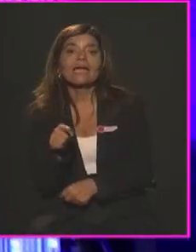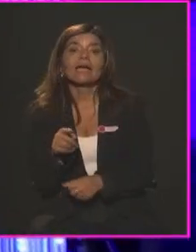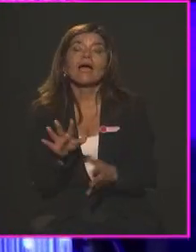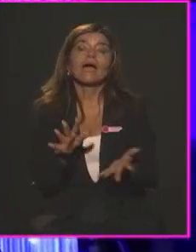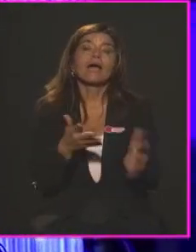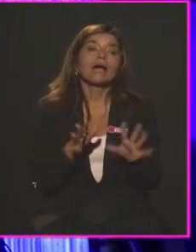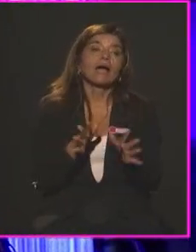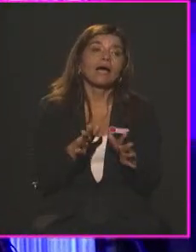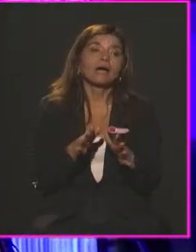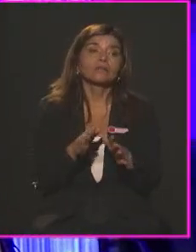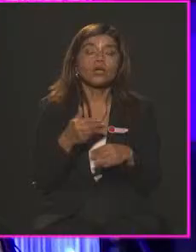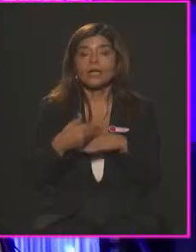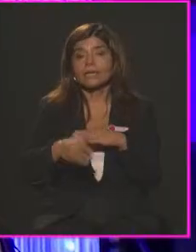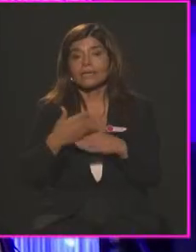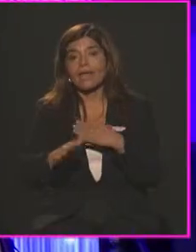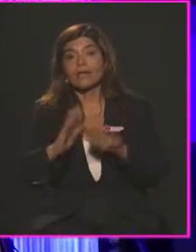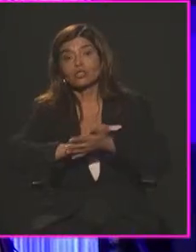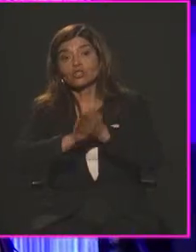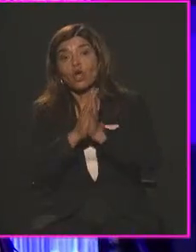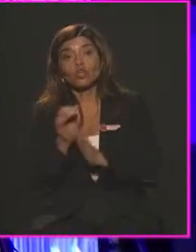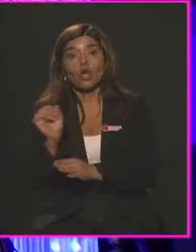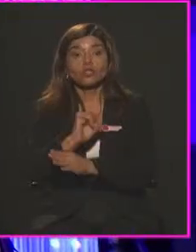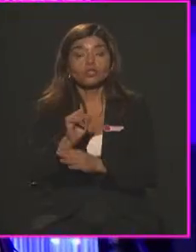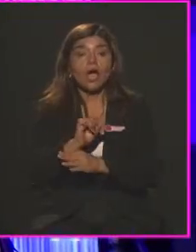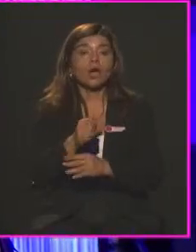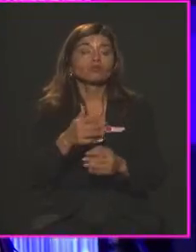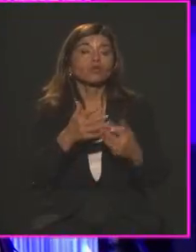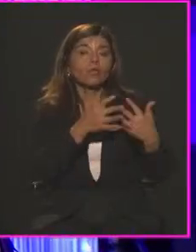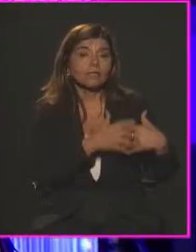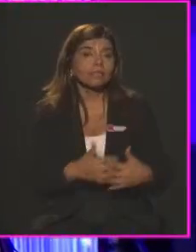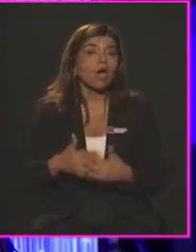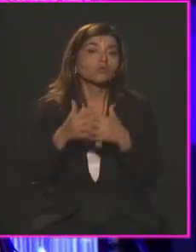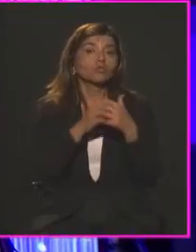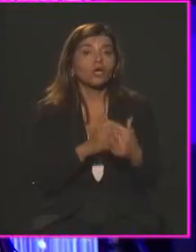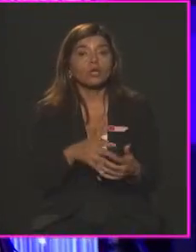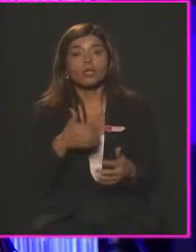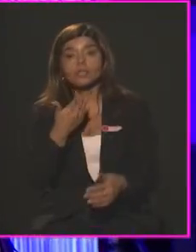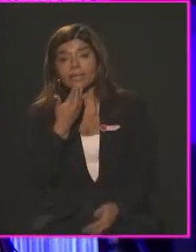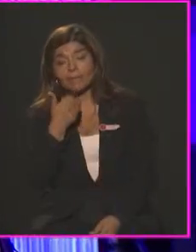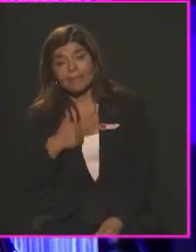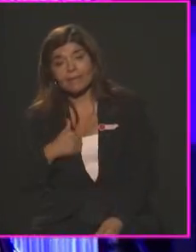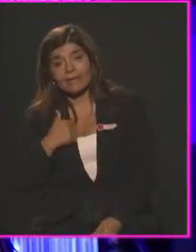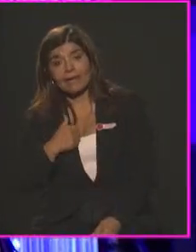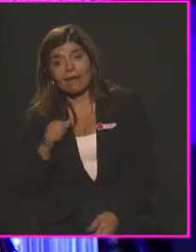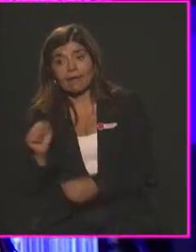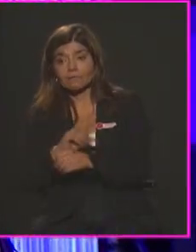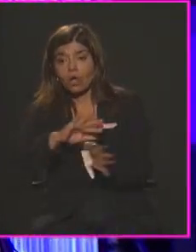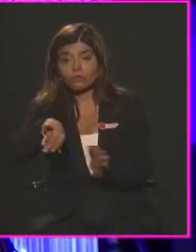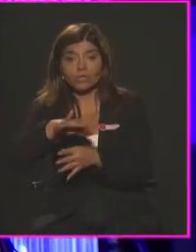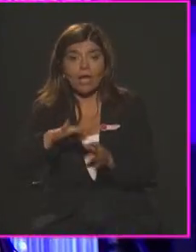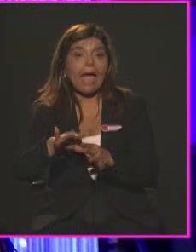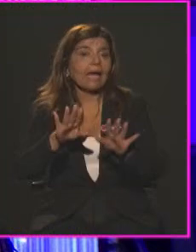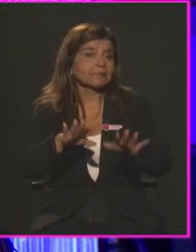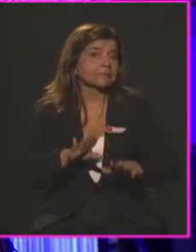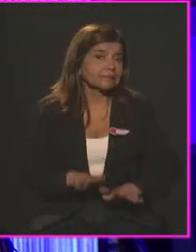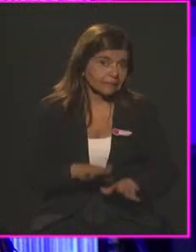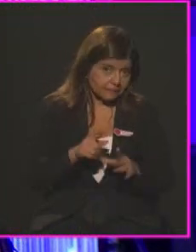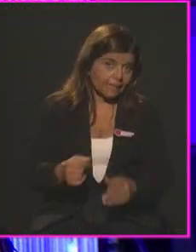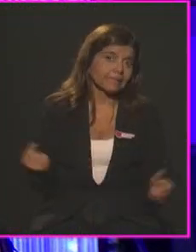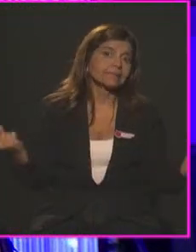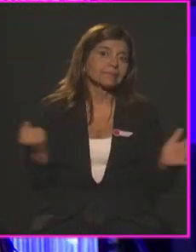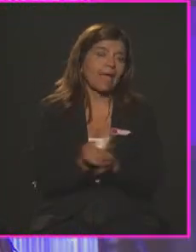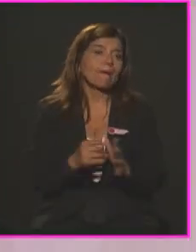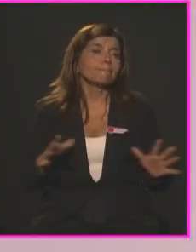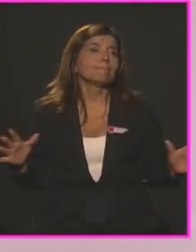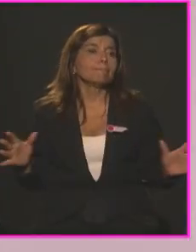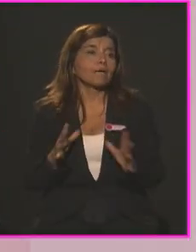Canada combined. So the size of this prize is enormous, but despite pockets of progress, overall we